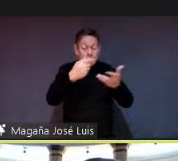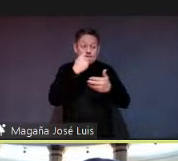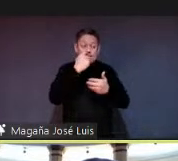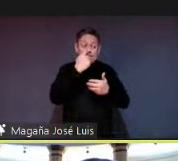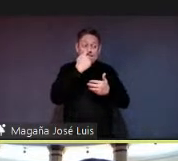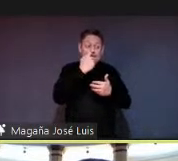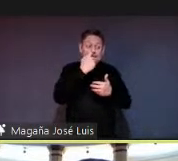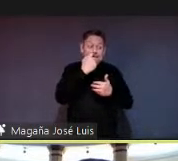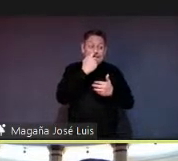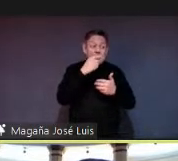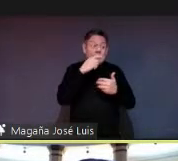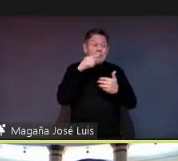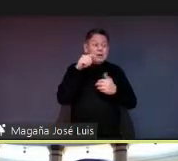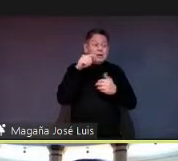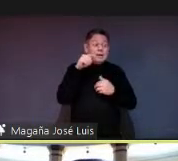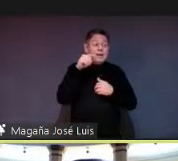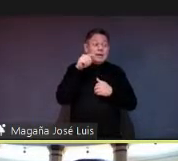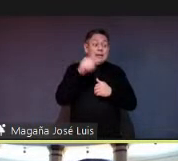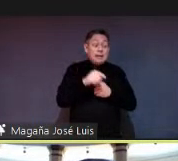participate.